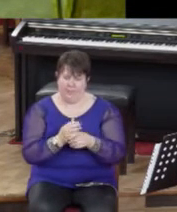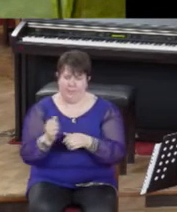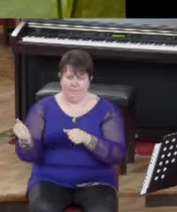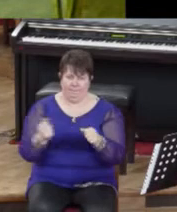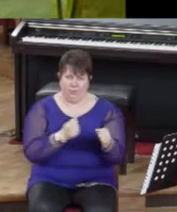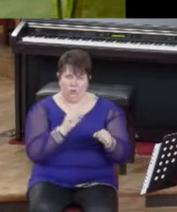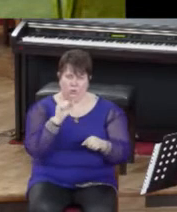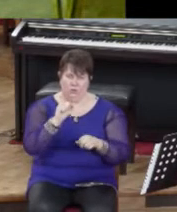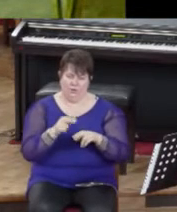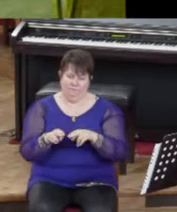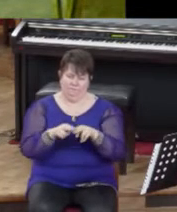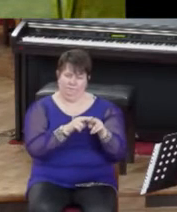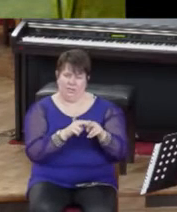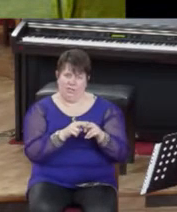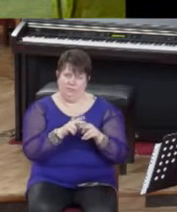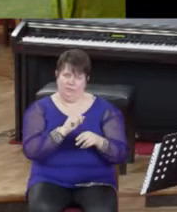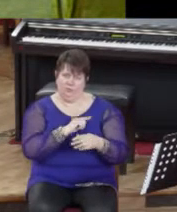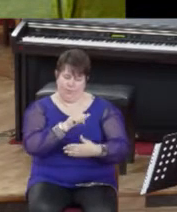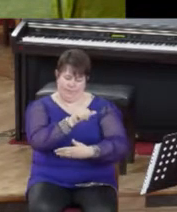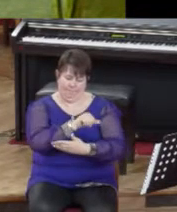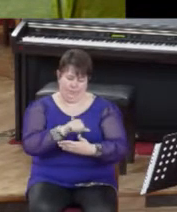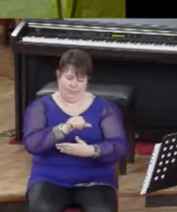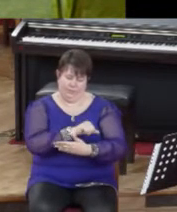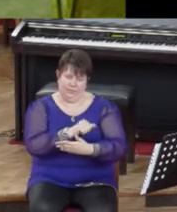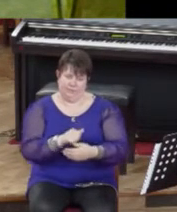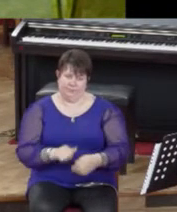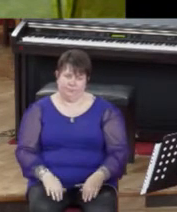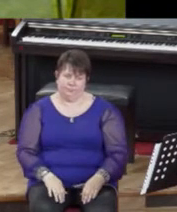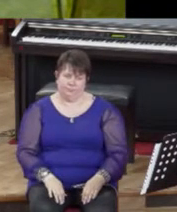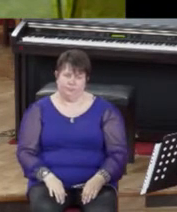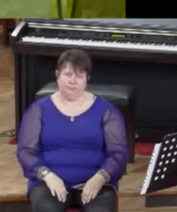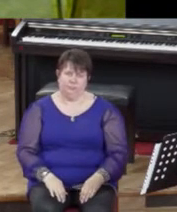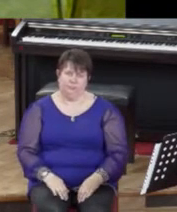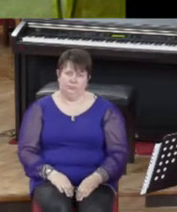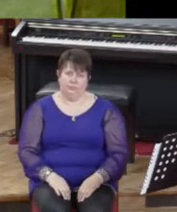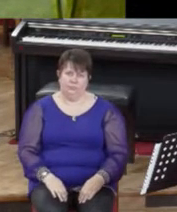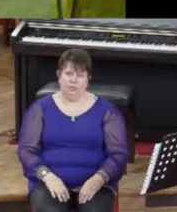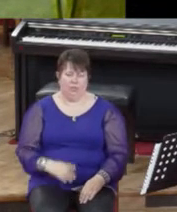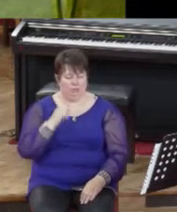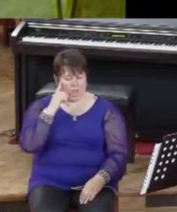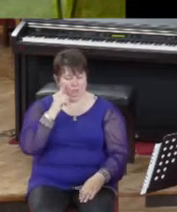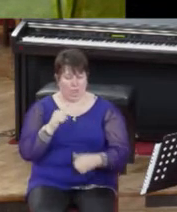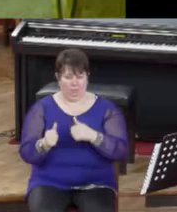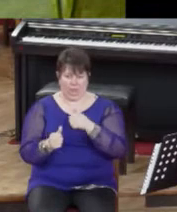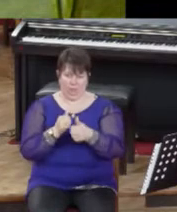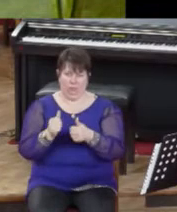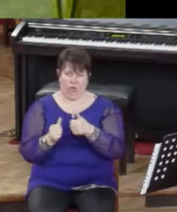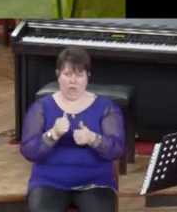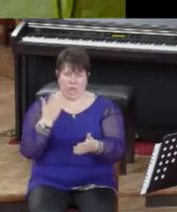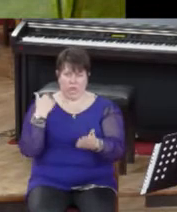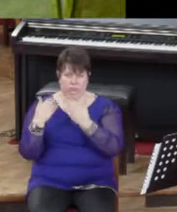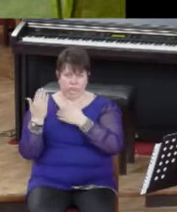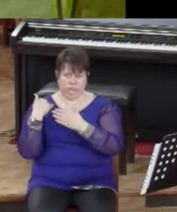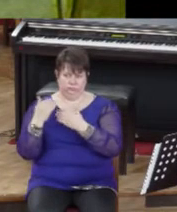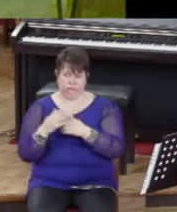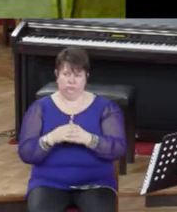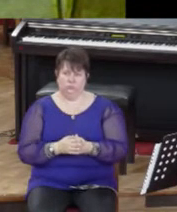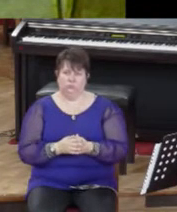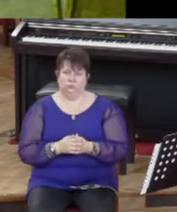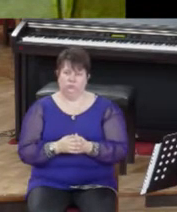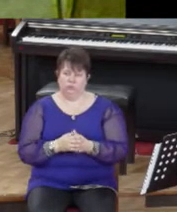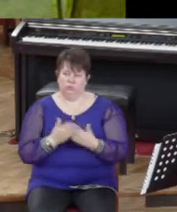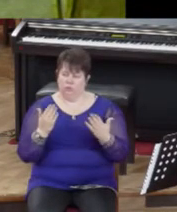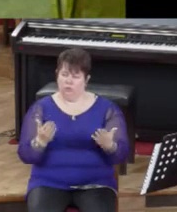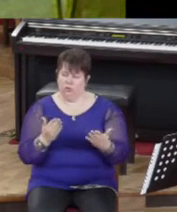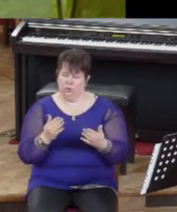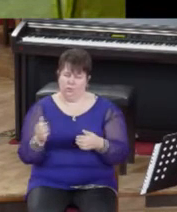family to be baptized. What a wonderful thing that must have been. How beautiful. And so you